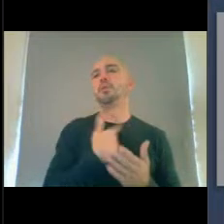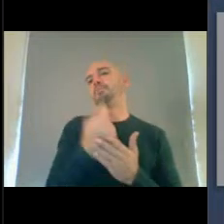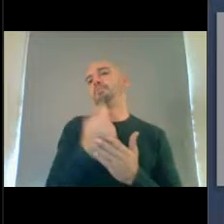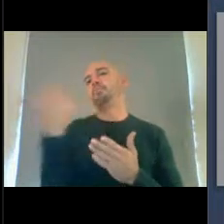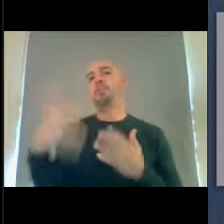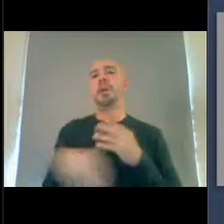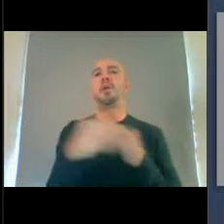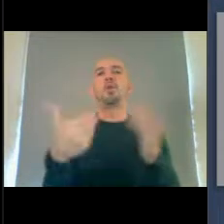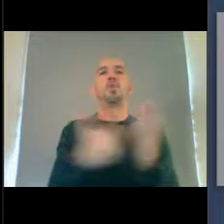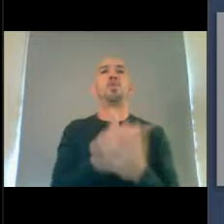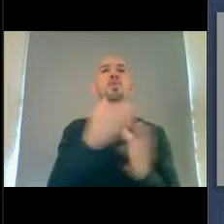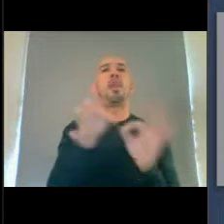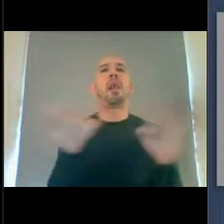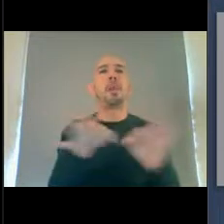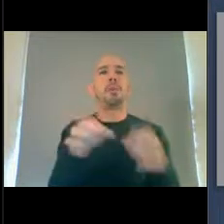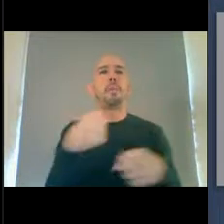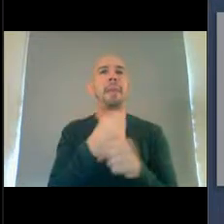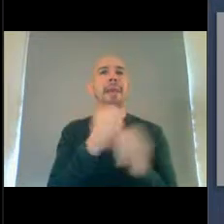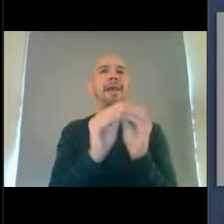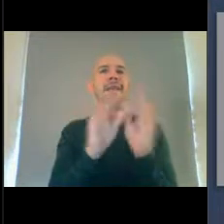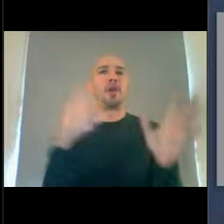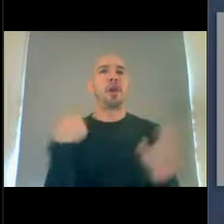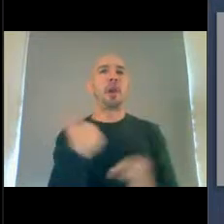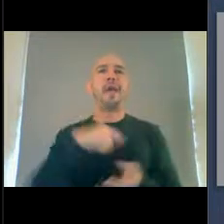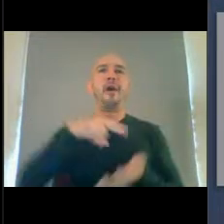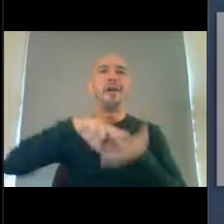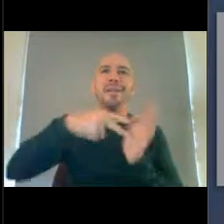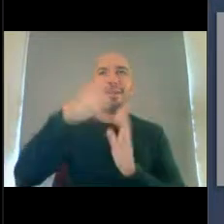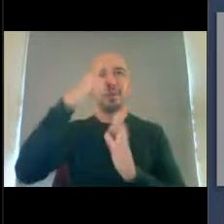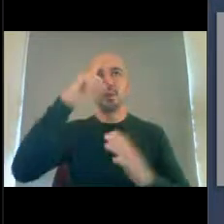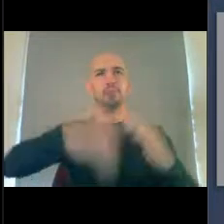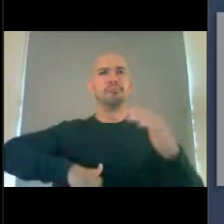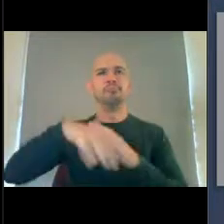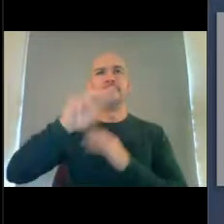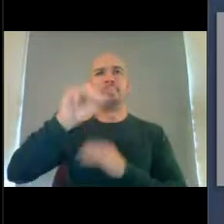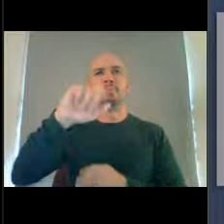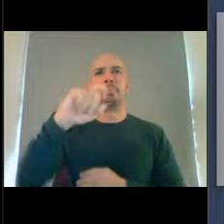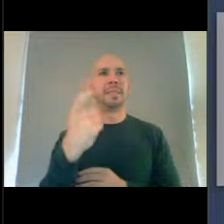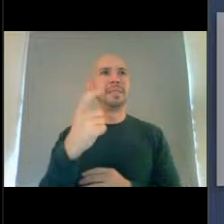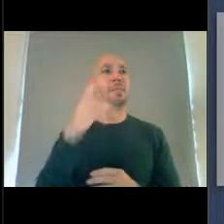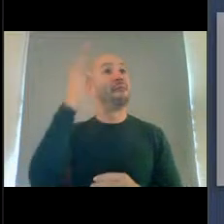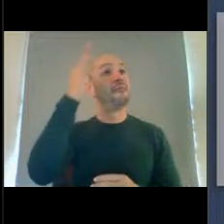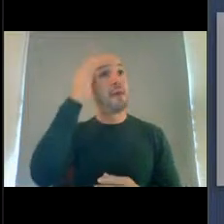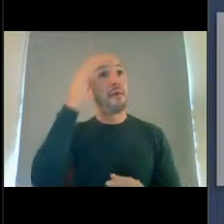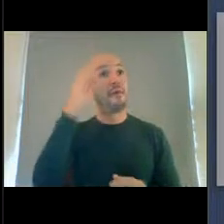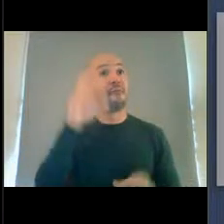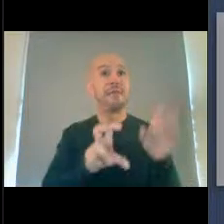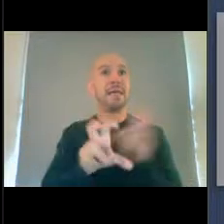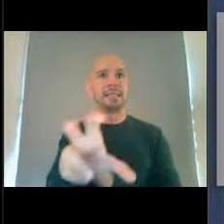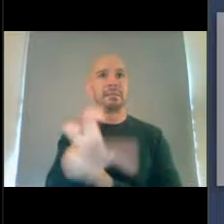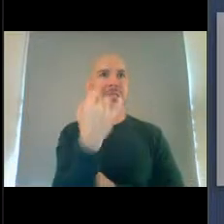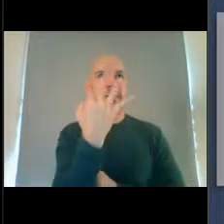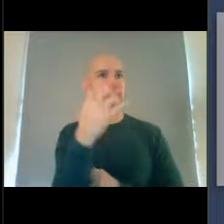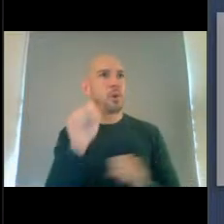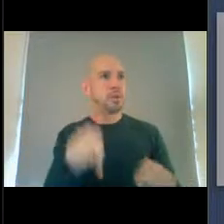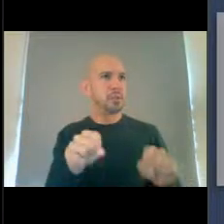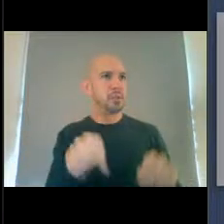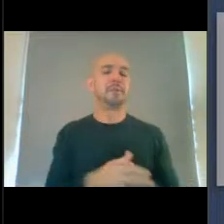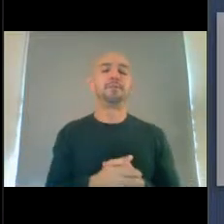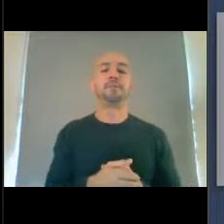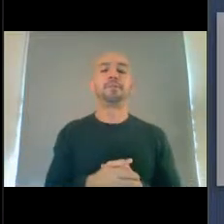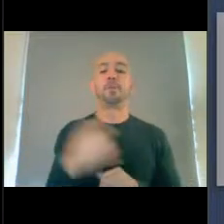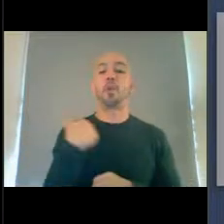language clarifying our intent to maximize federal investments wherever possible we